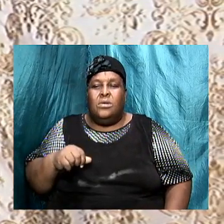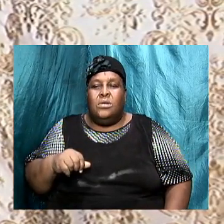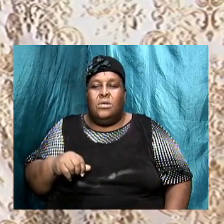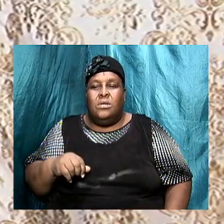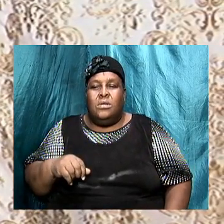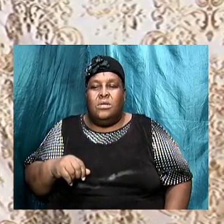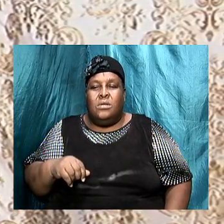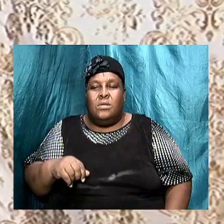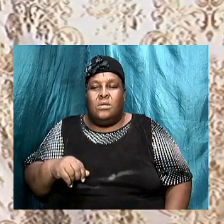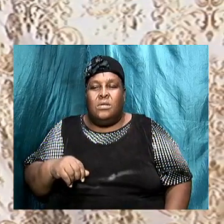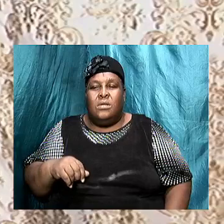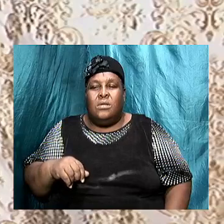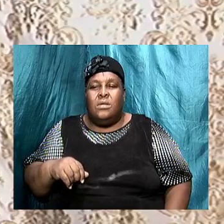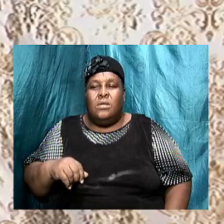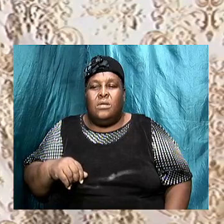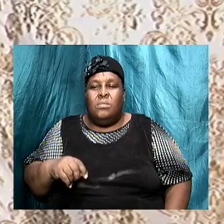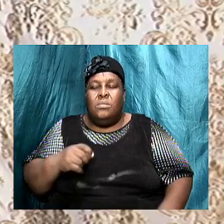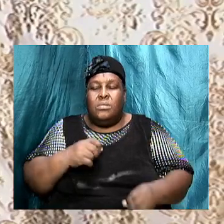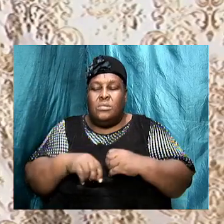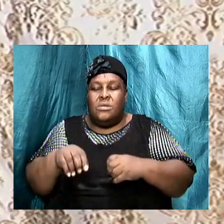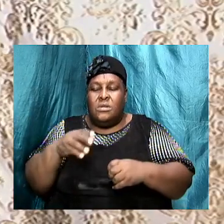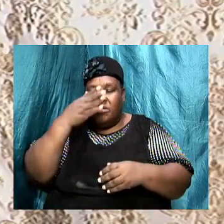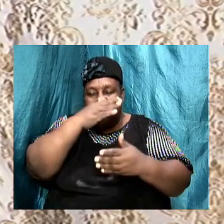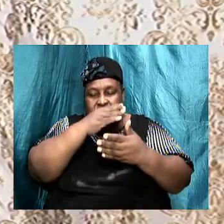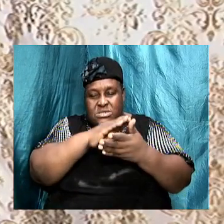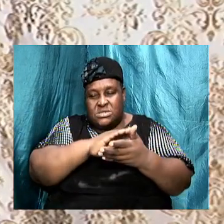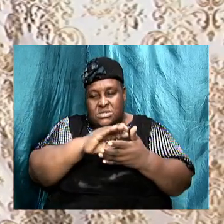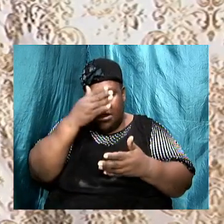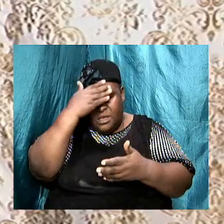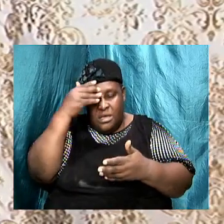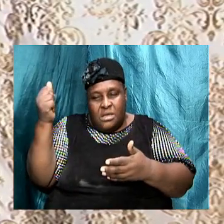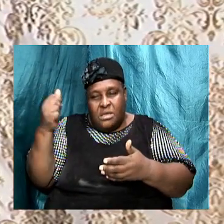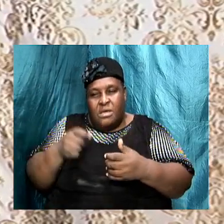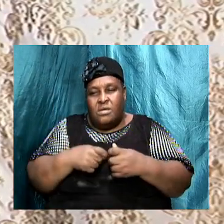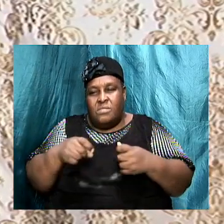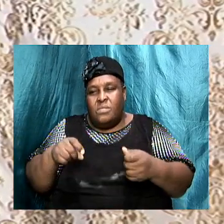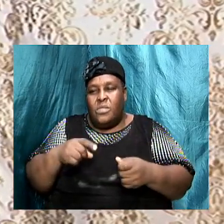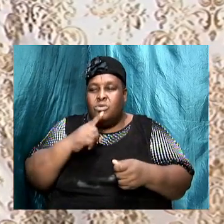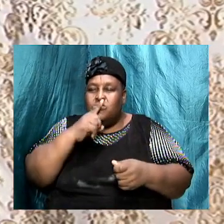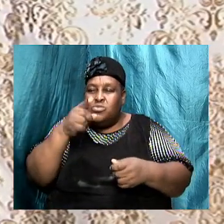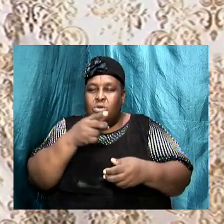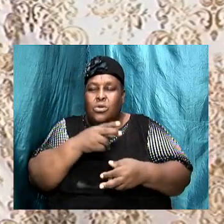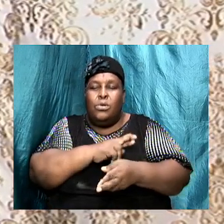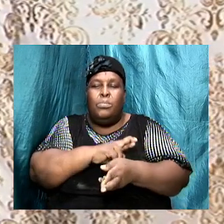part of forsaking of sin is the truly repented person will seek